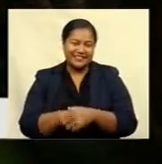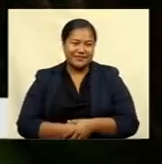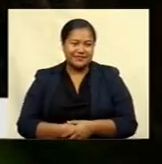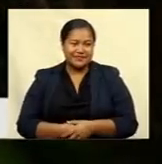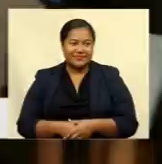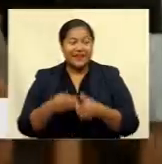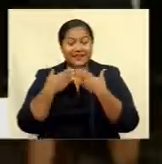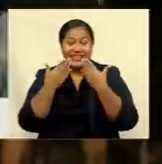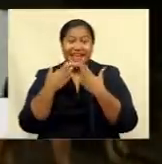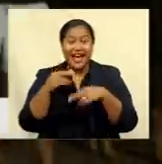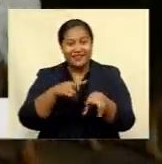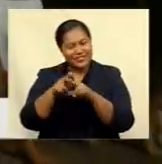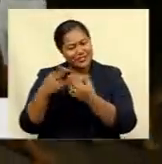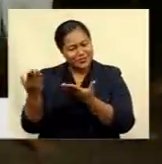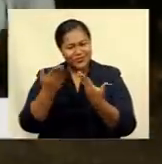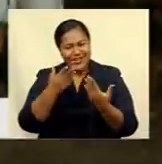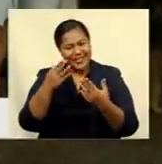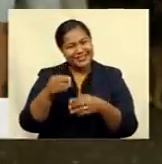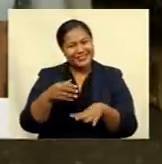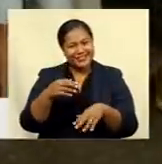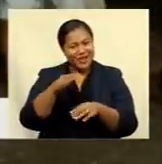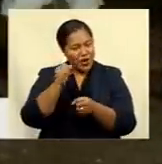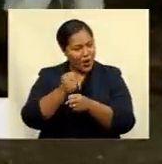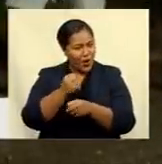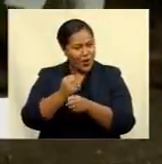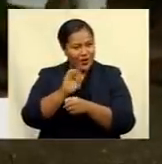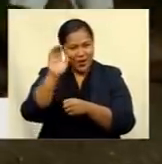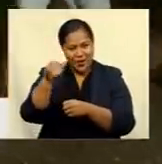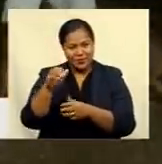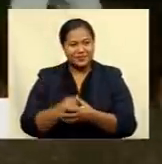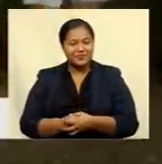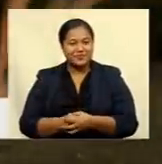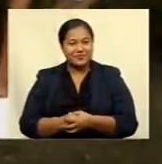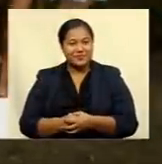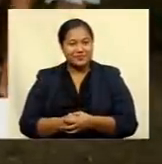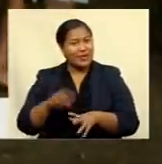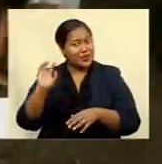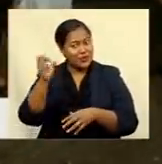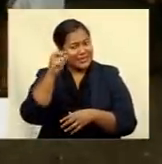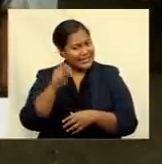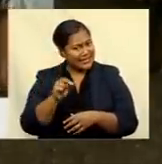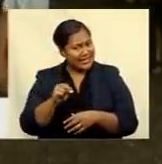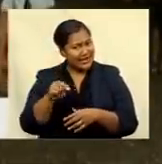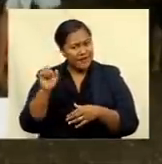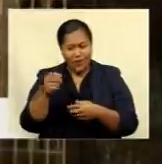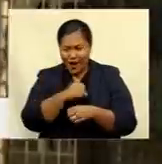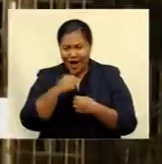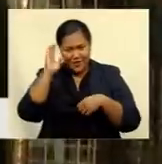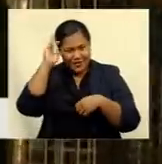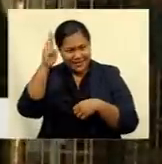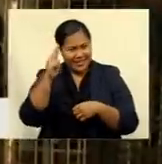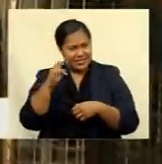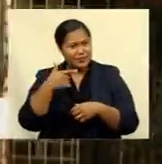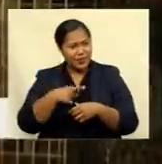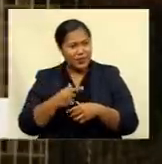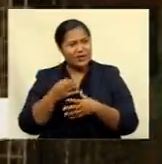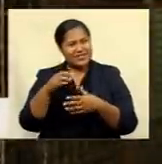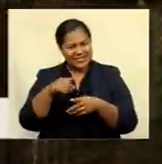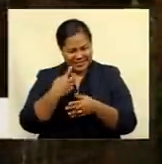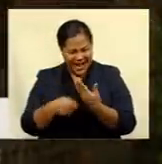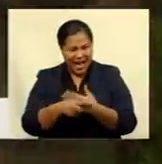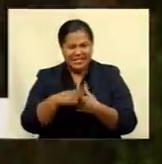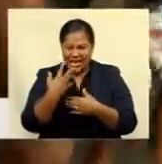Bring the goal home! The win was much needed for our nation, which for the past 3 months has been only getting